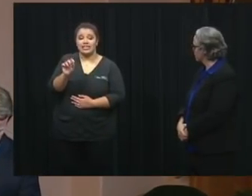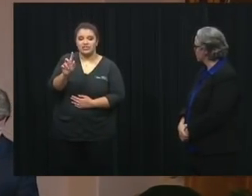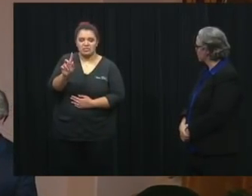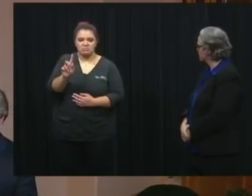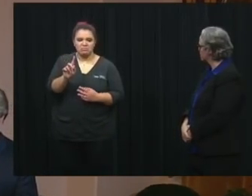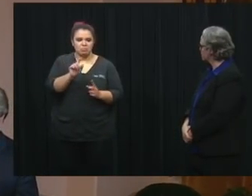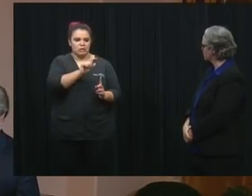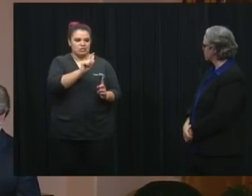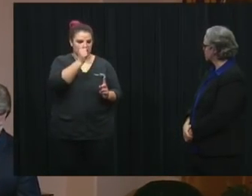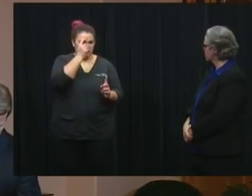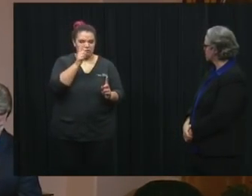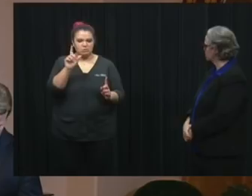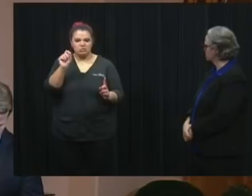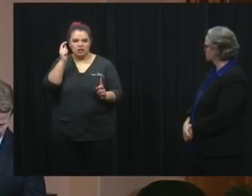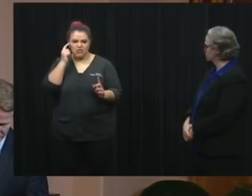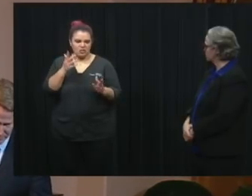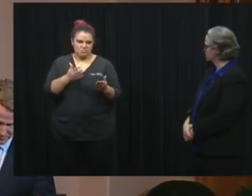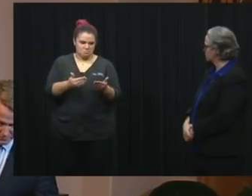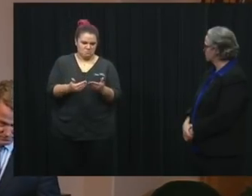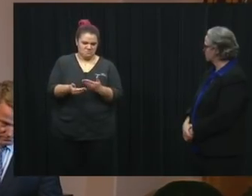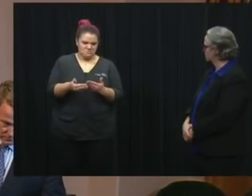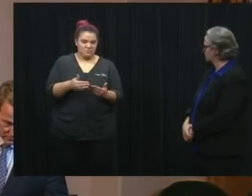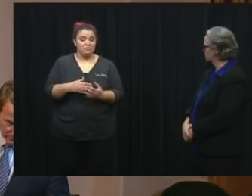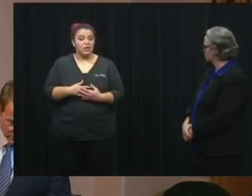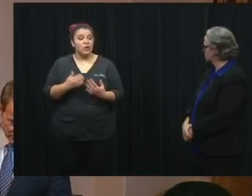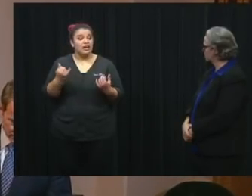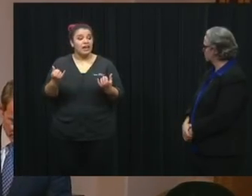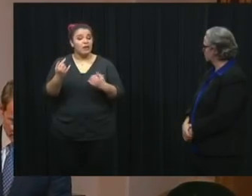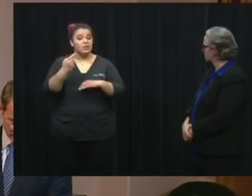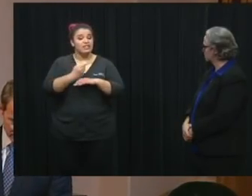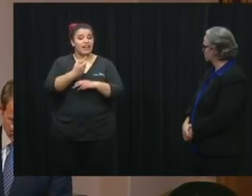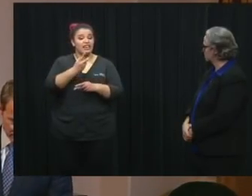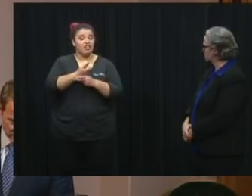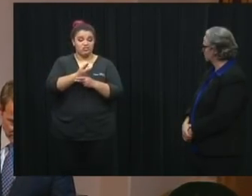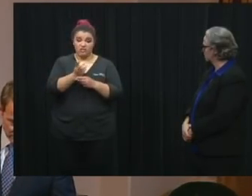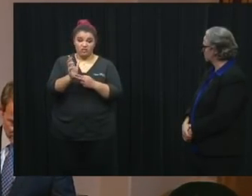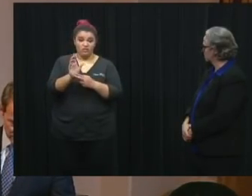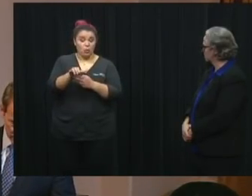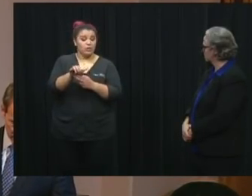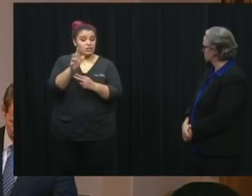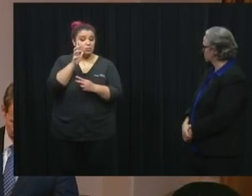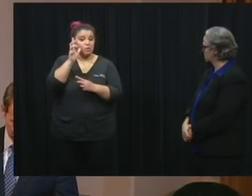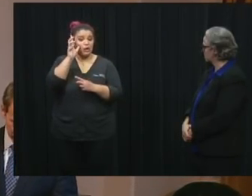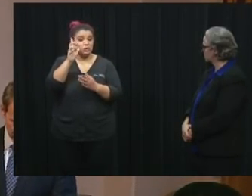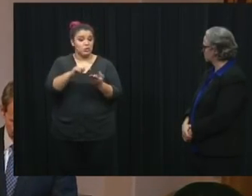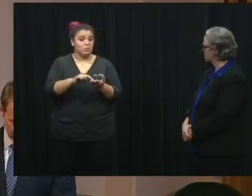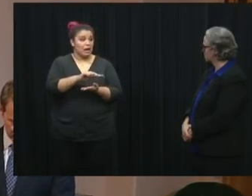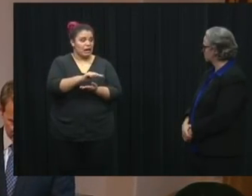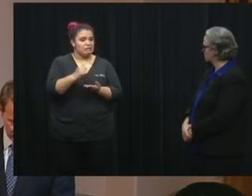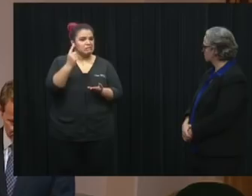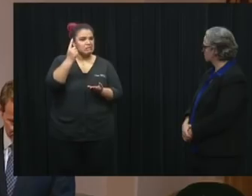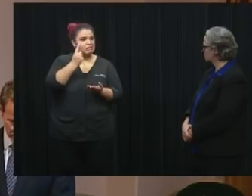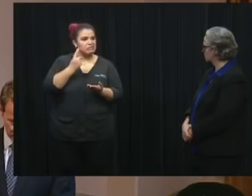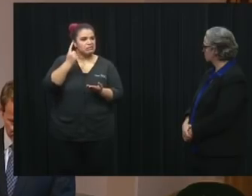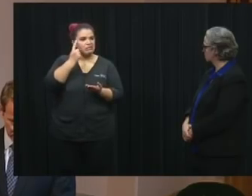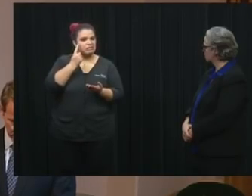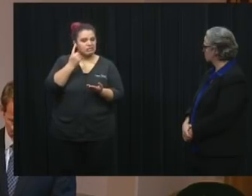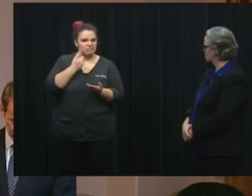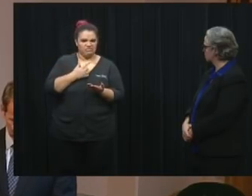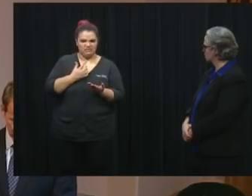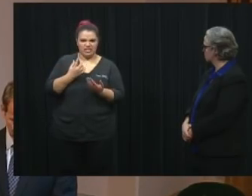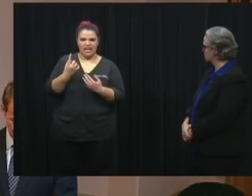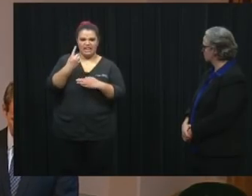are continuing to force parents to pay even though they're shutting down. Are daycares eligible for small business loans and unemployment? And